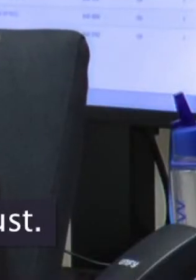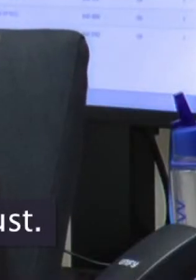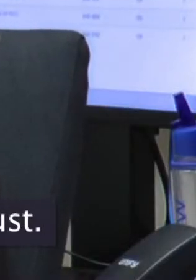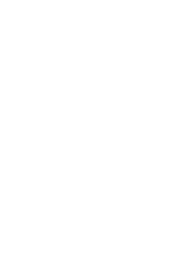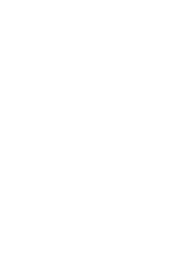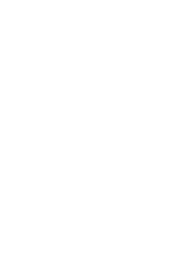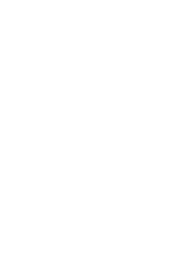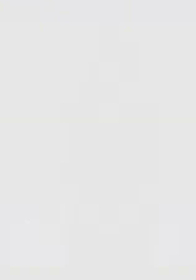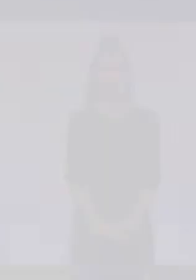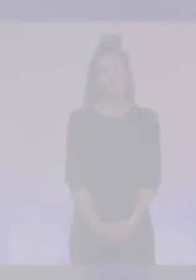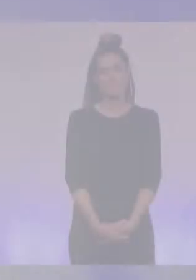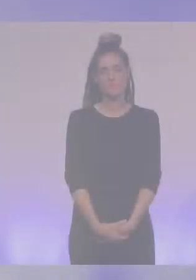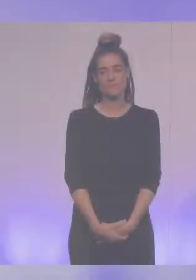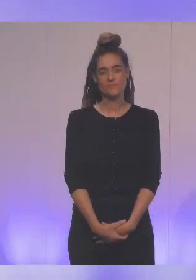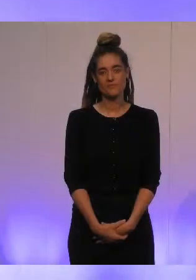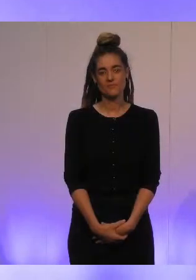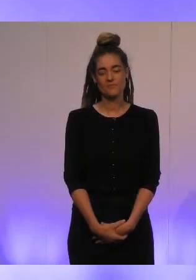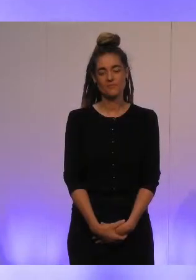for the Trust.